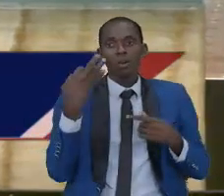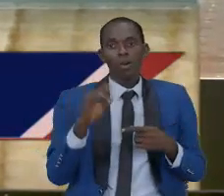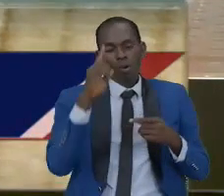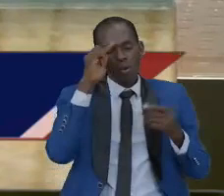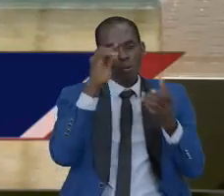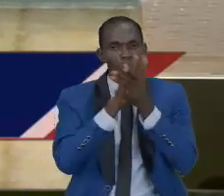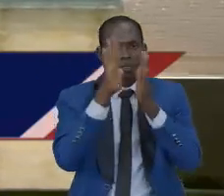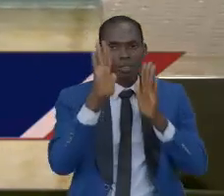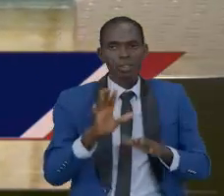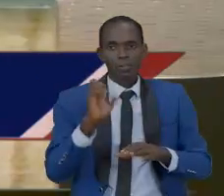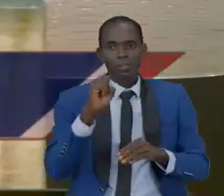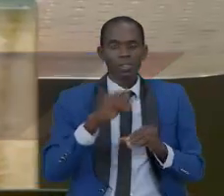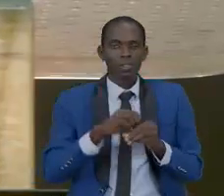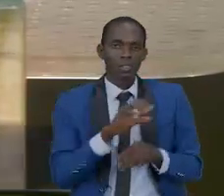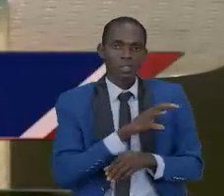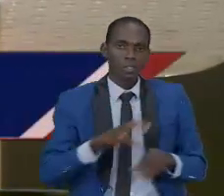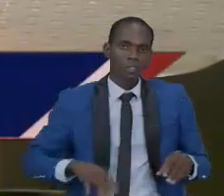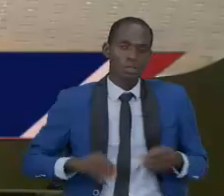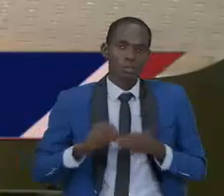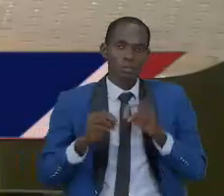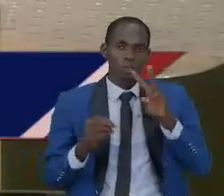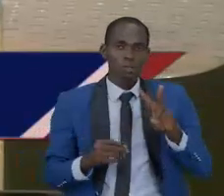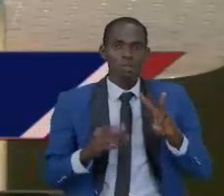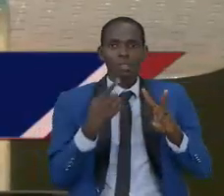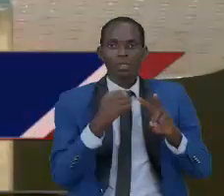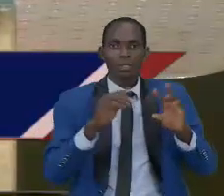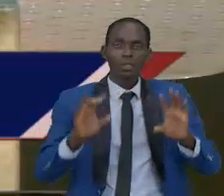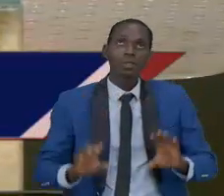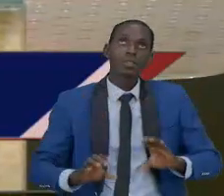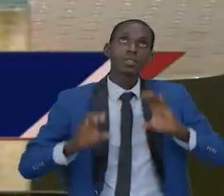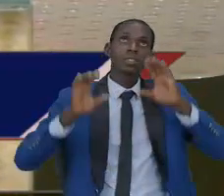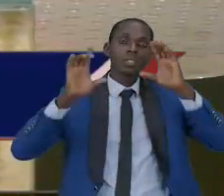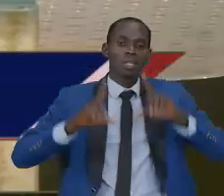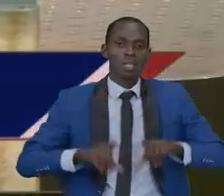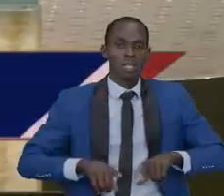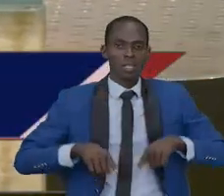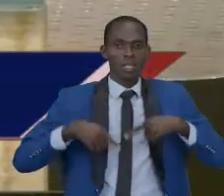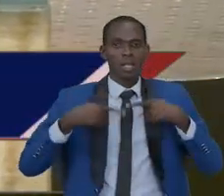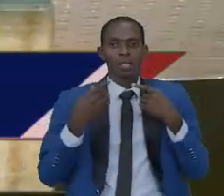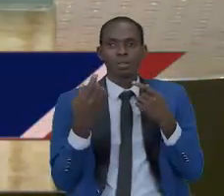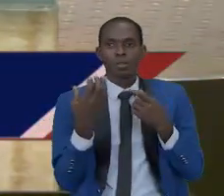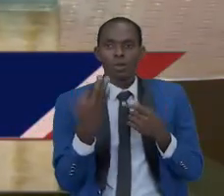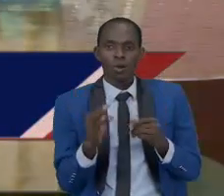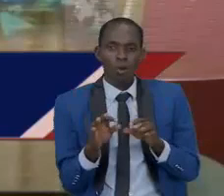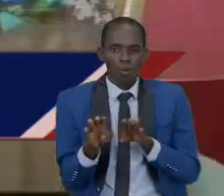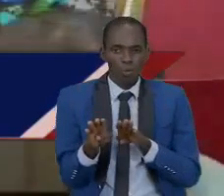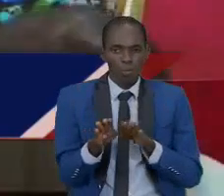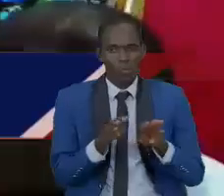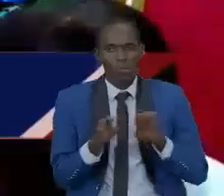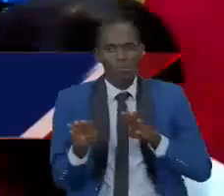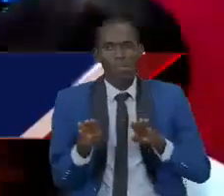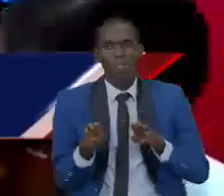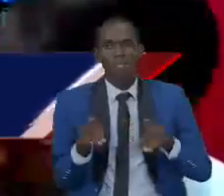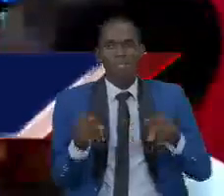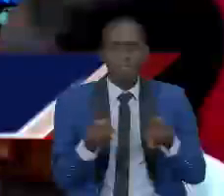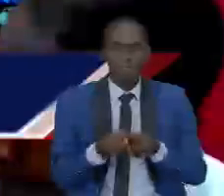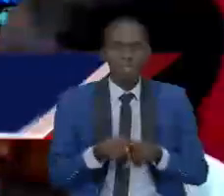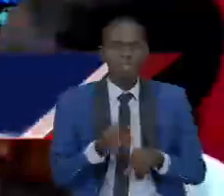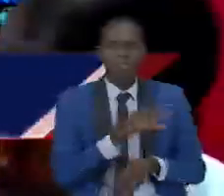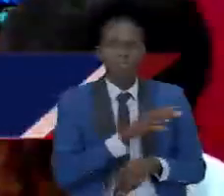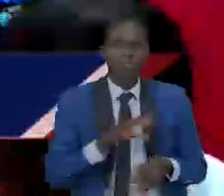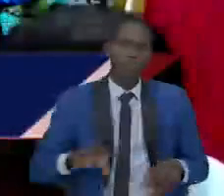number two the consecrated lifestyle or behavior like Christ